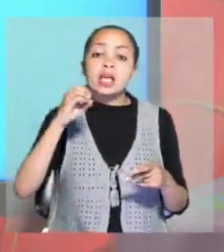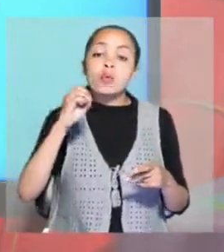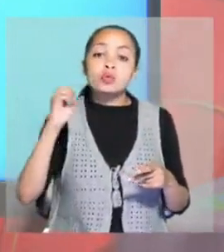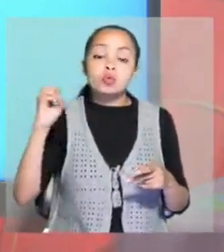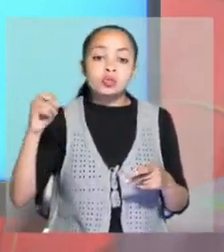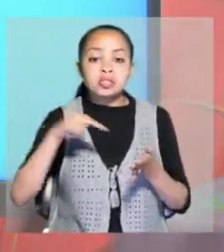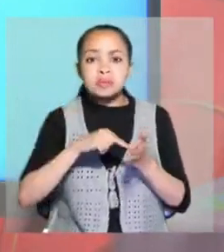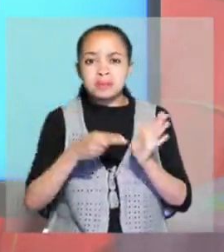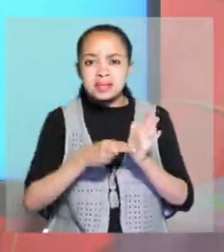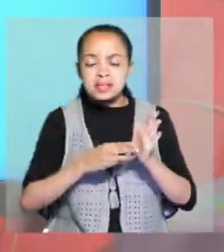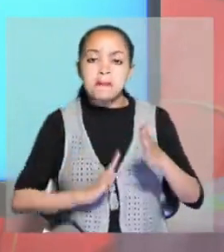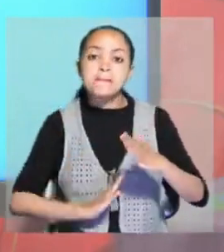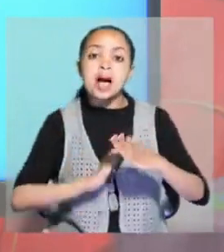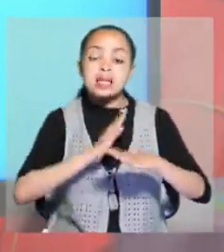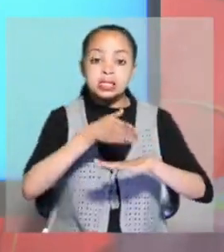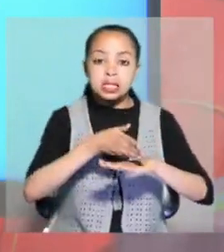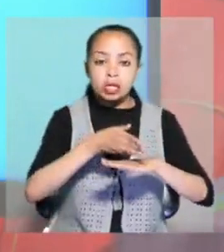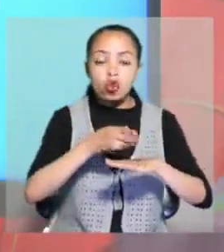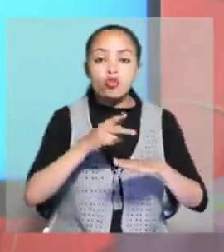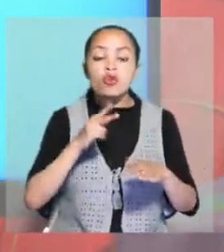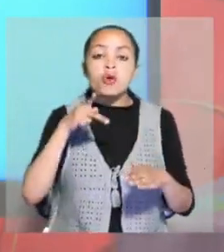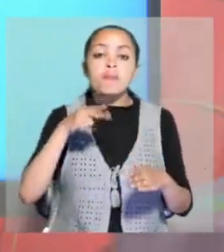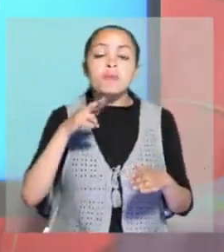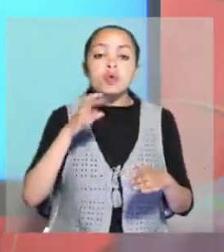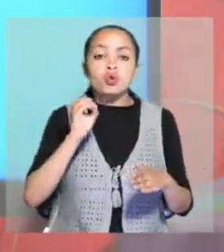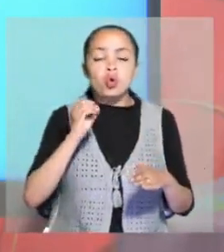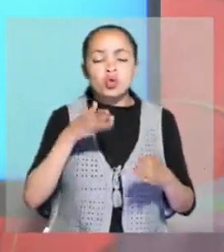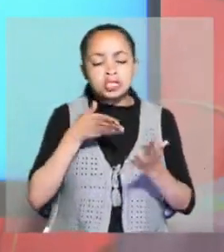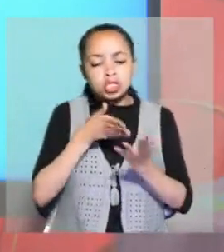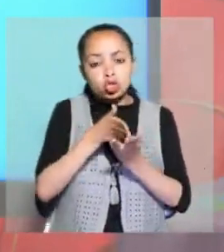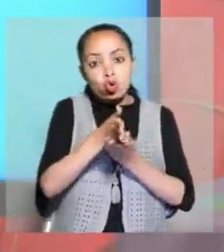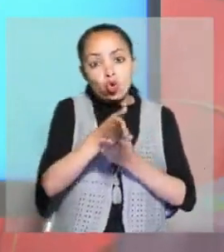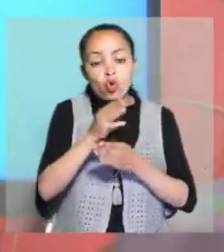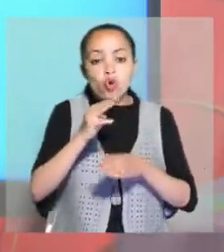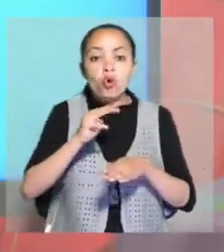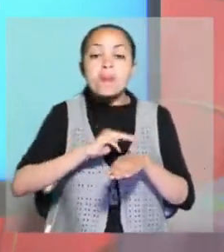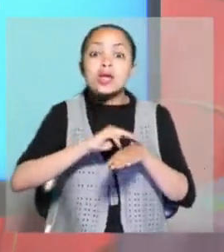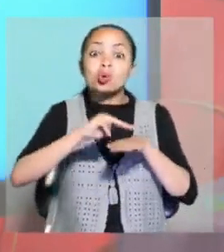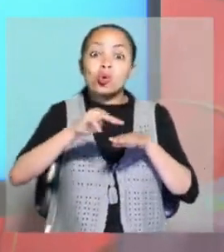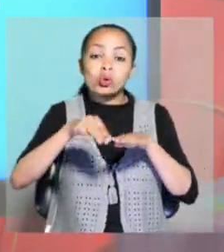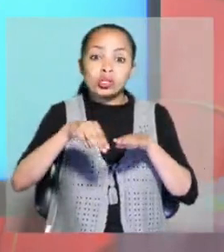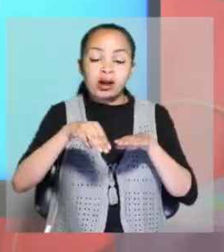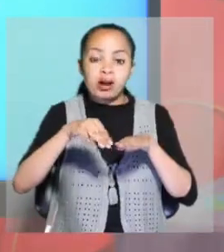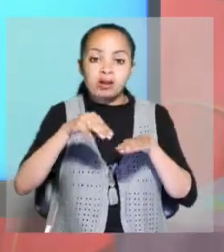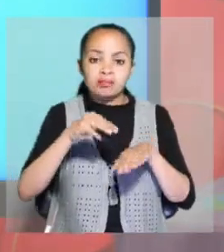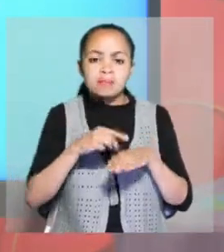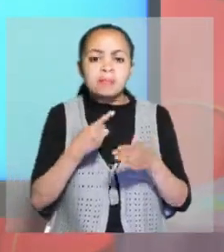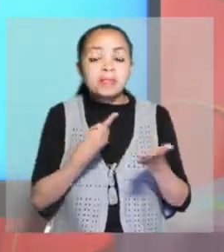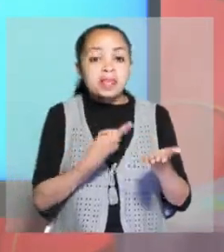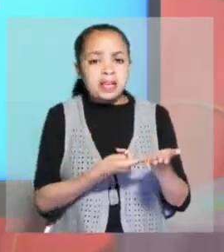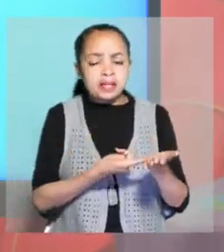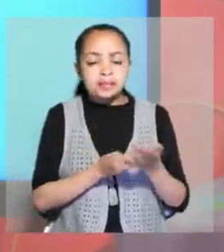means passing of proton through mitochondrial membrane.